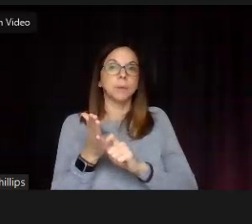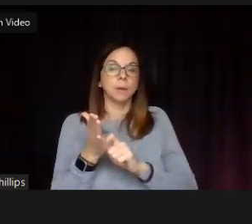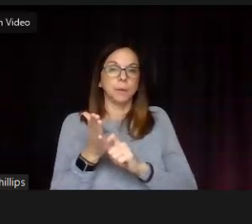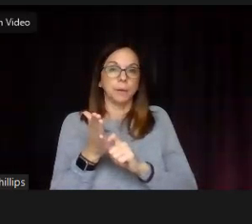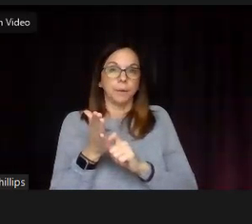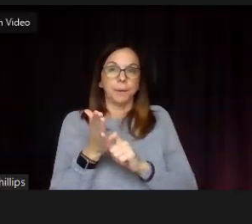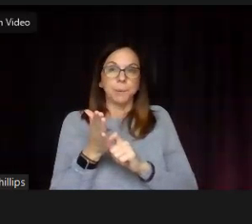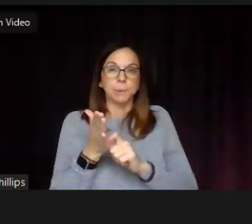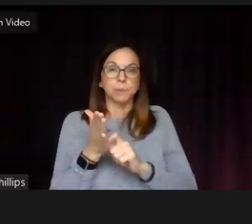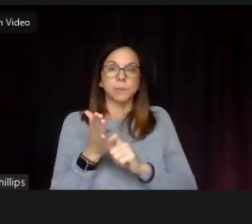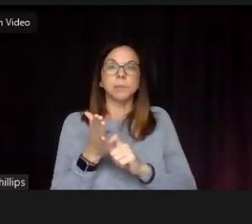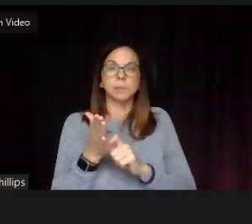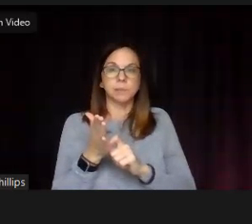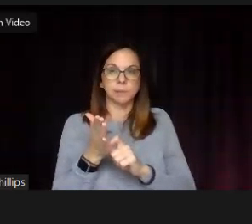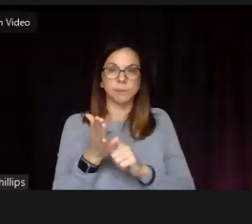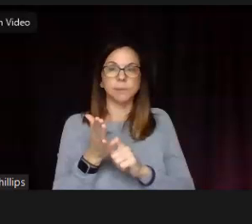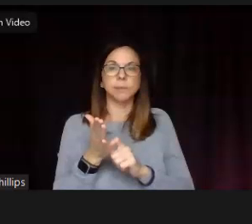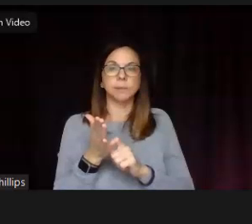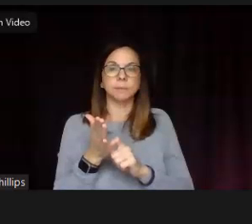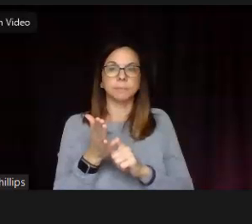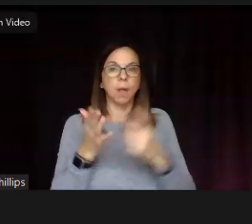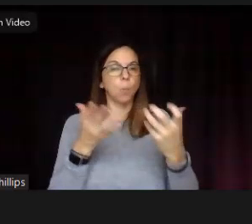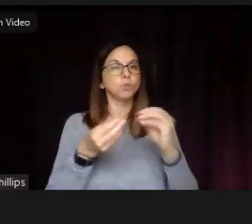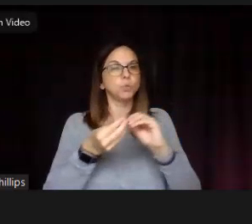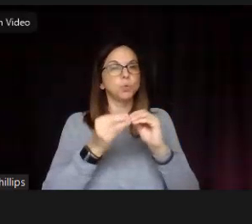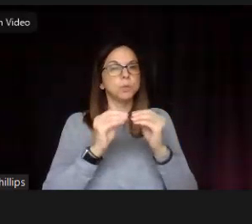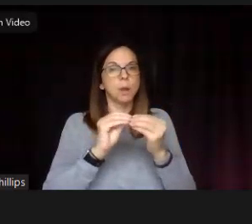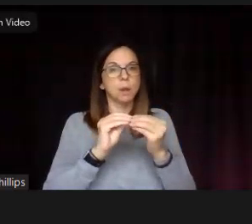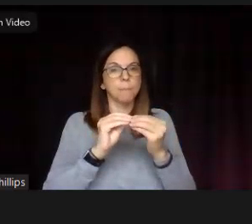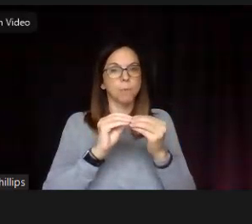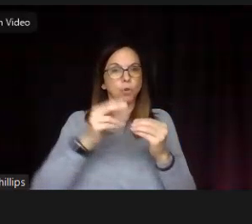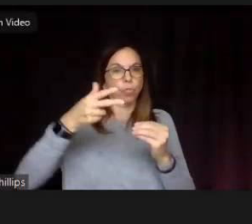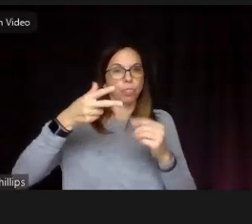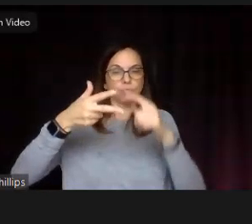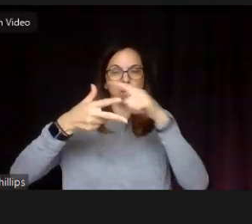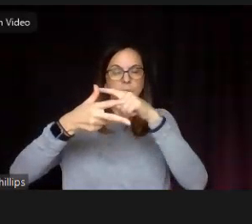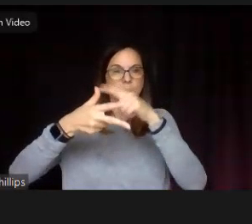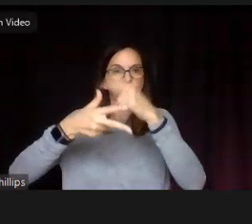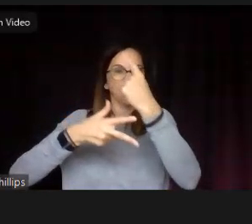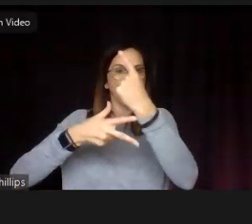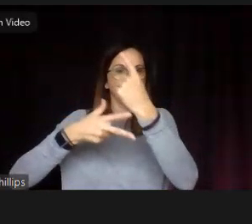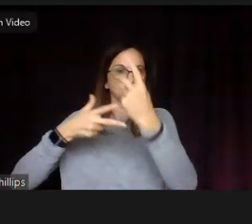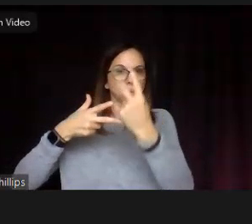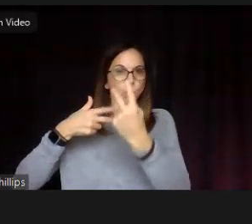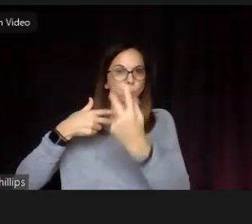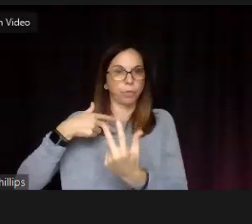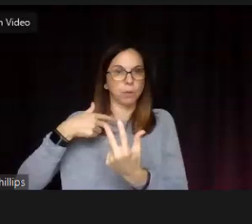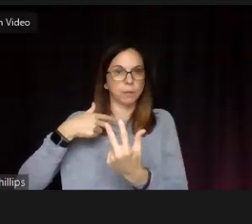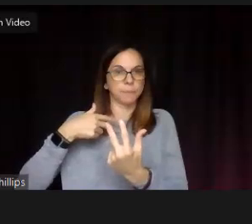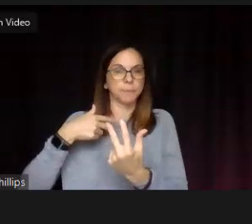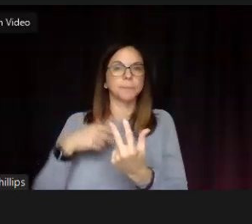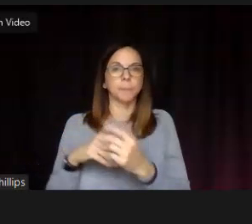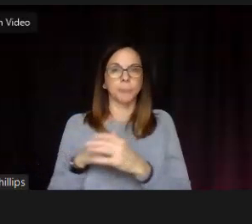you find and just put 3 numbers on it. A number 1, skip a